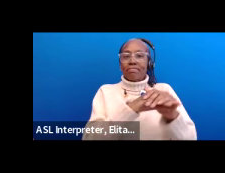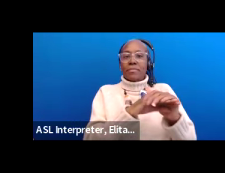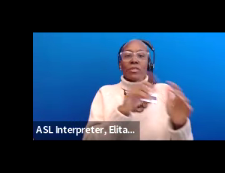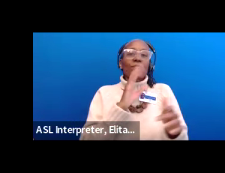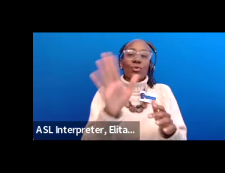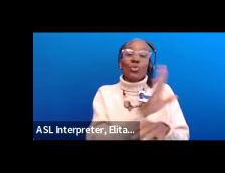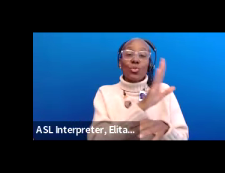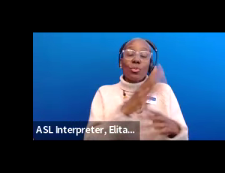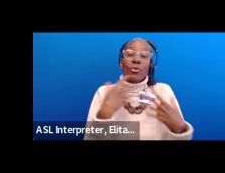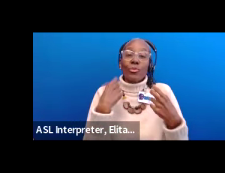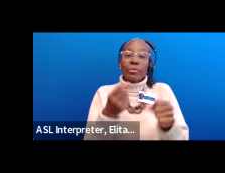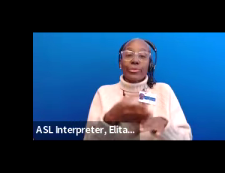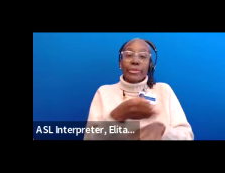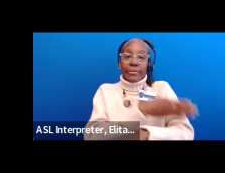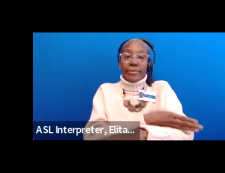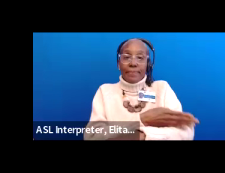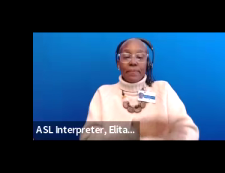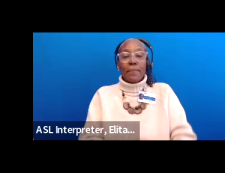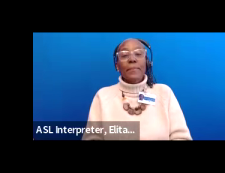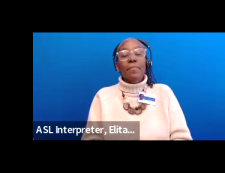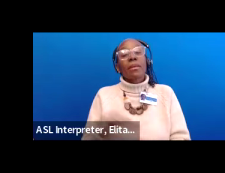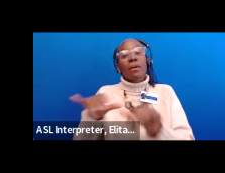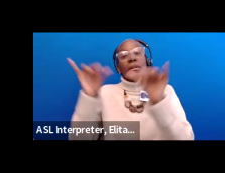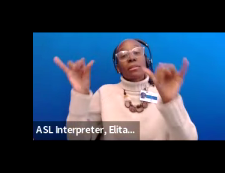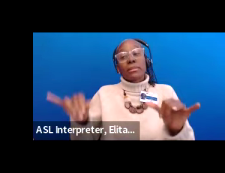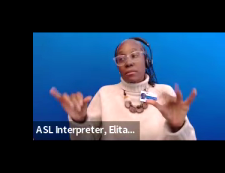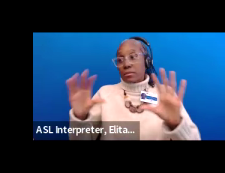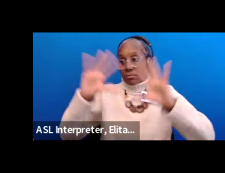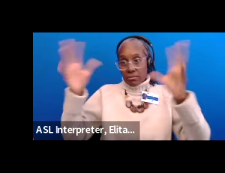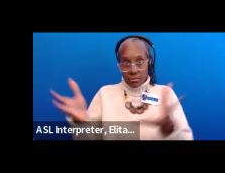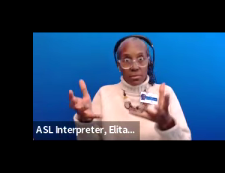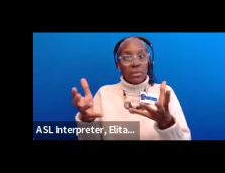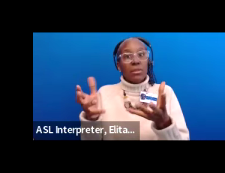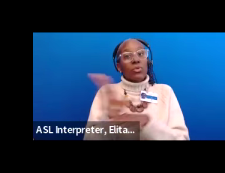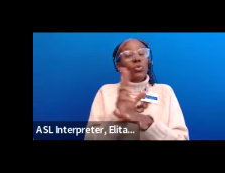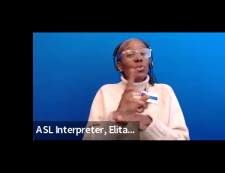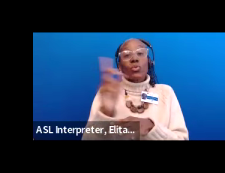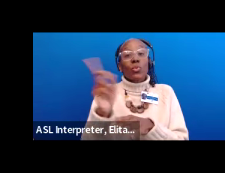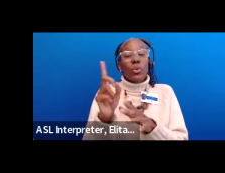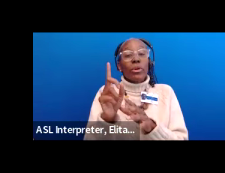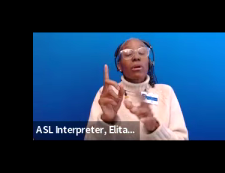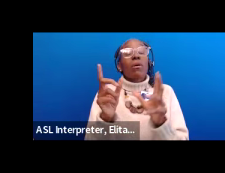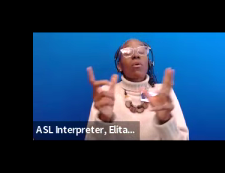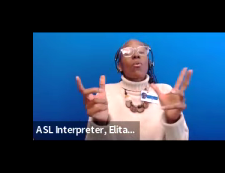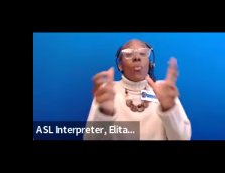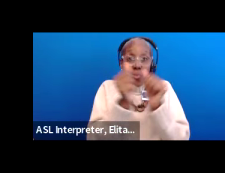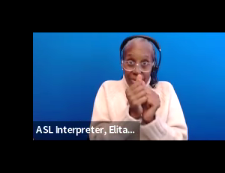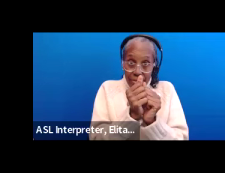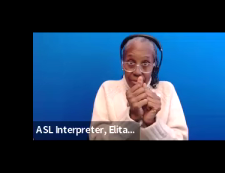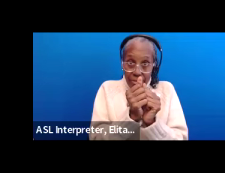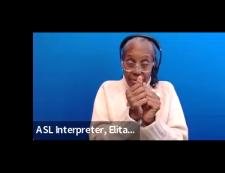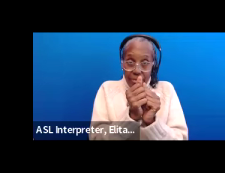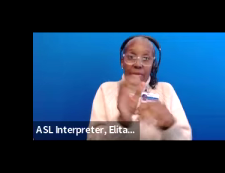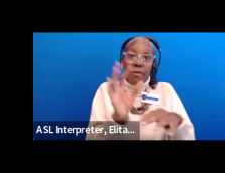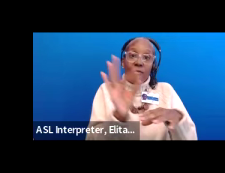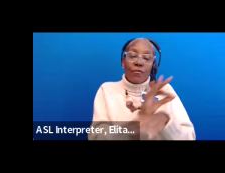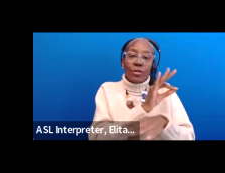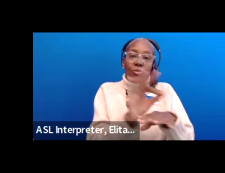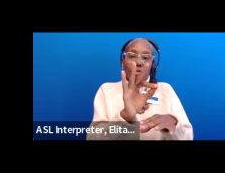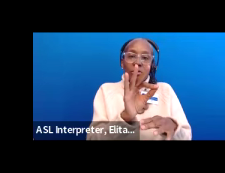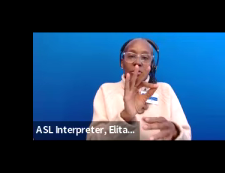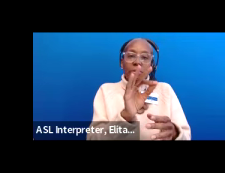your recovery. The system is designed to be used in conjunction with functional